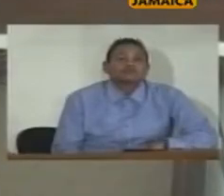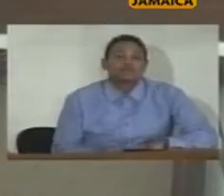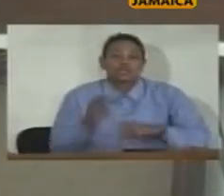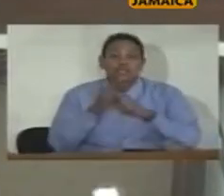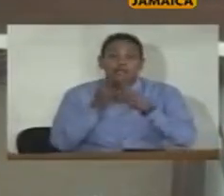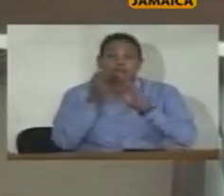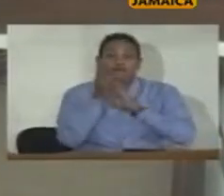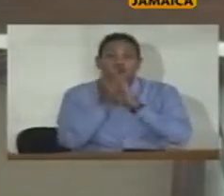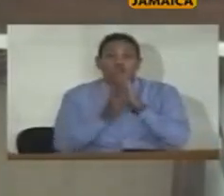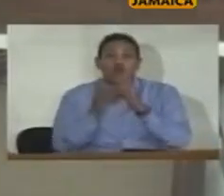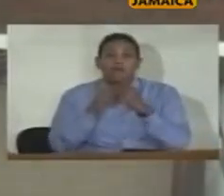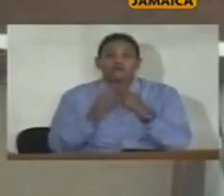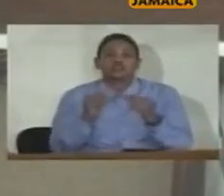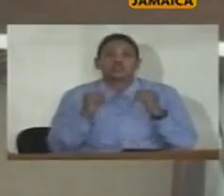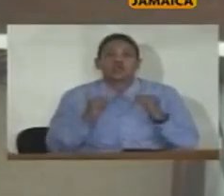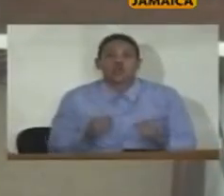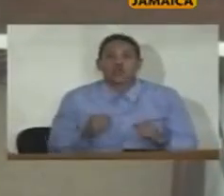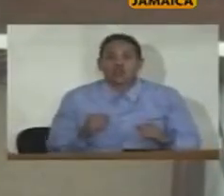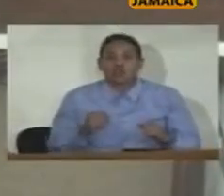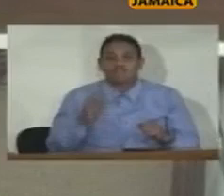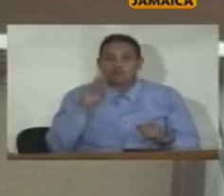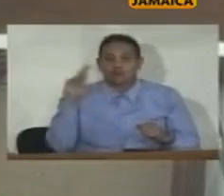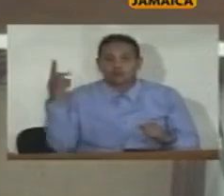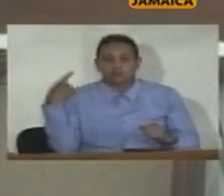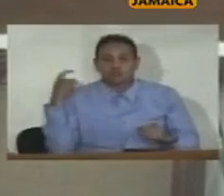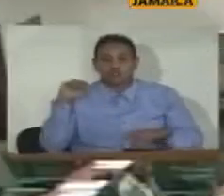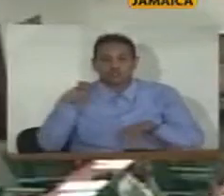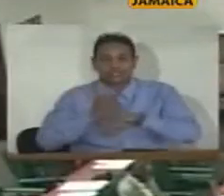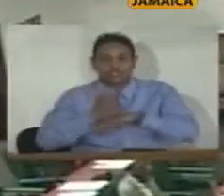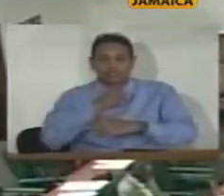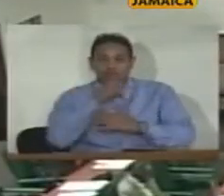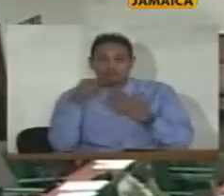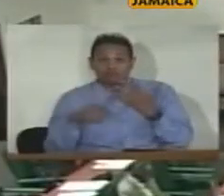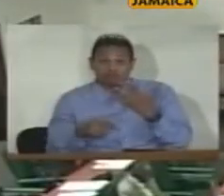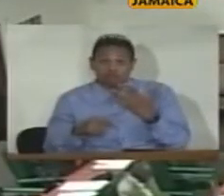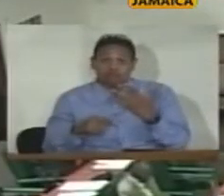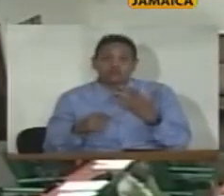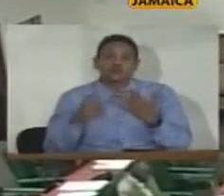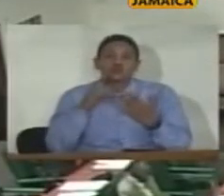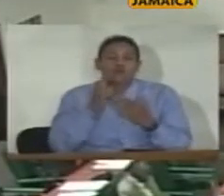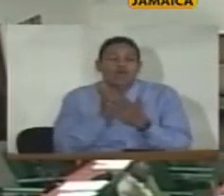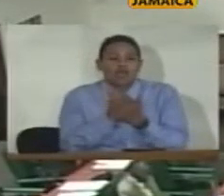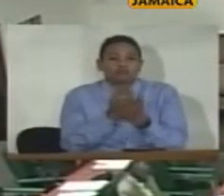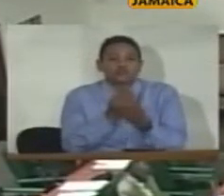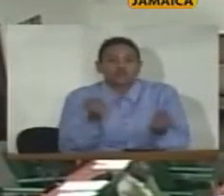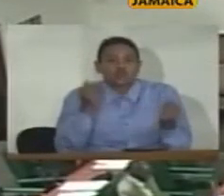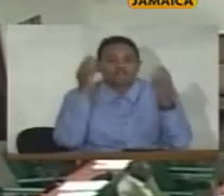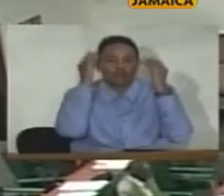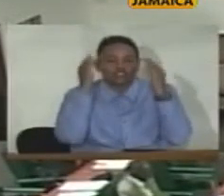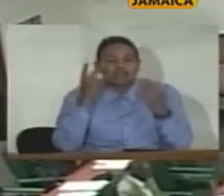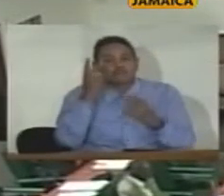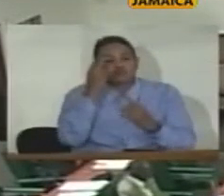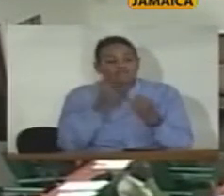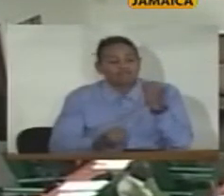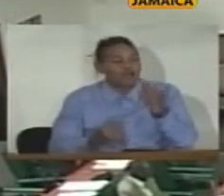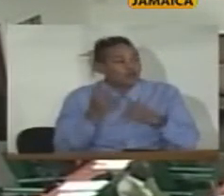measures to address the concerns. Maybe the minister would answer those, and I have 2 final ones.